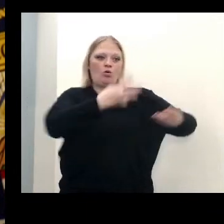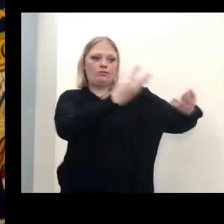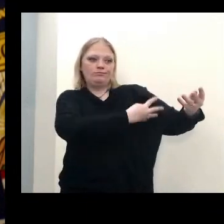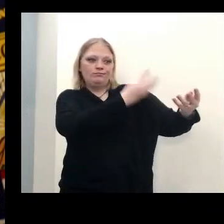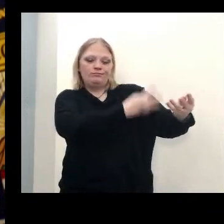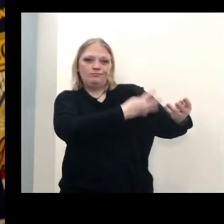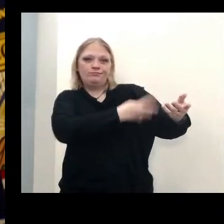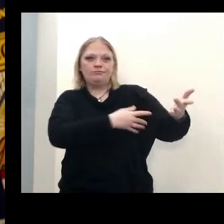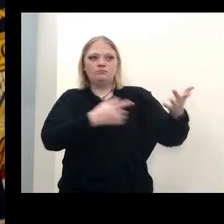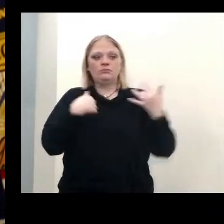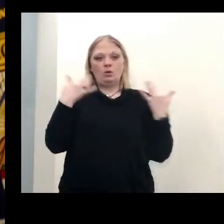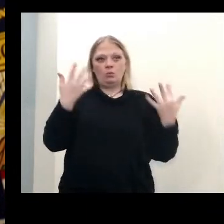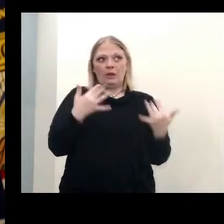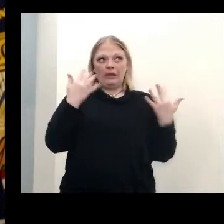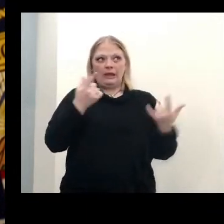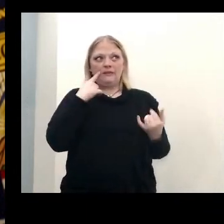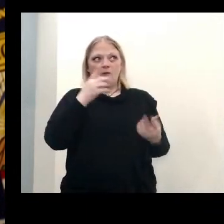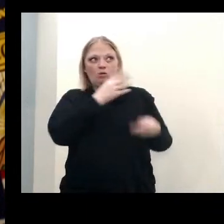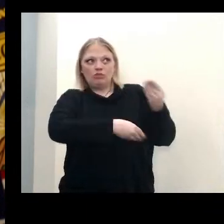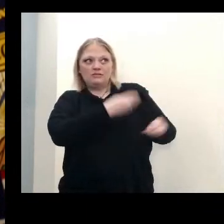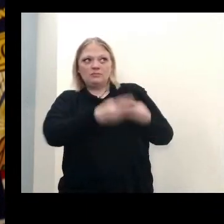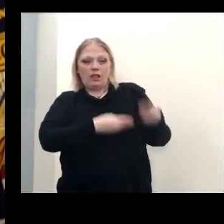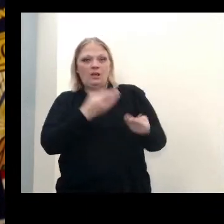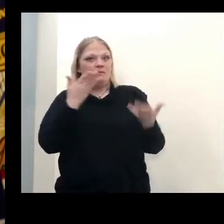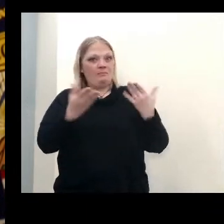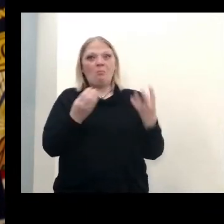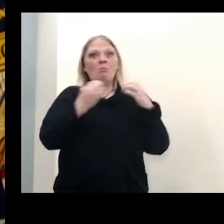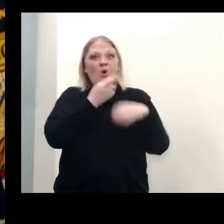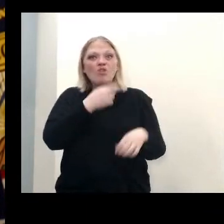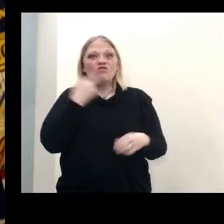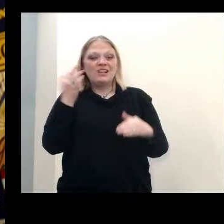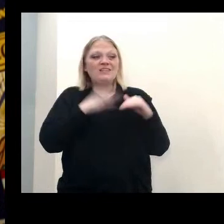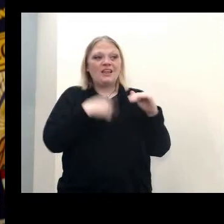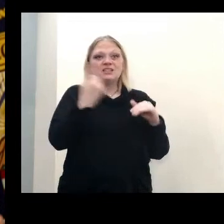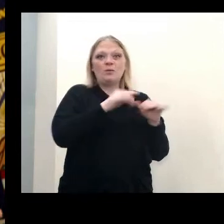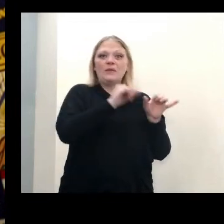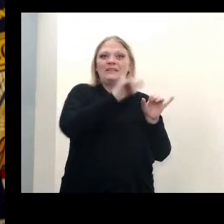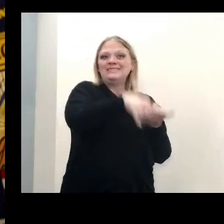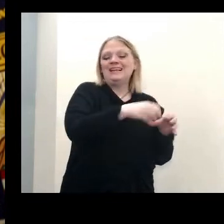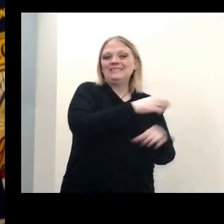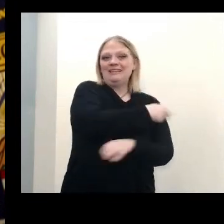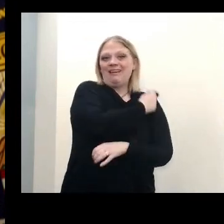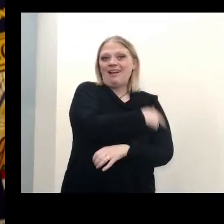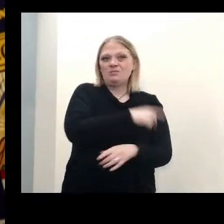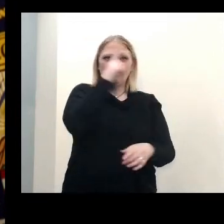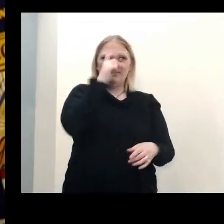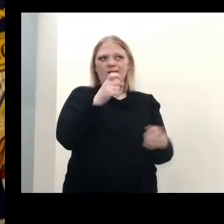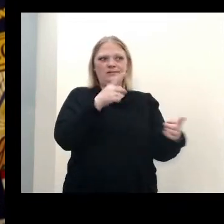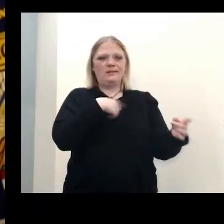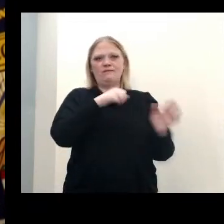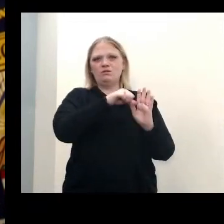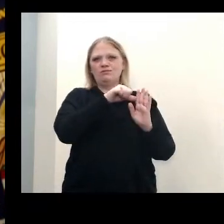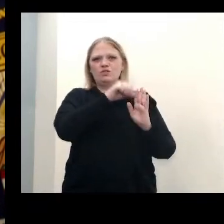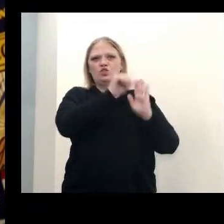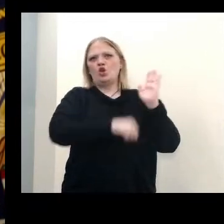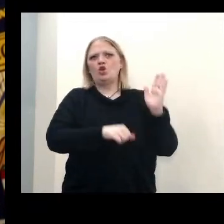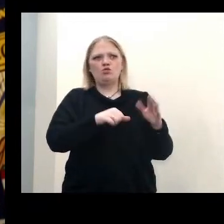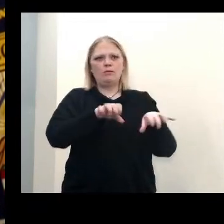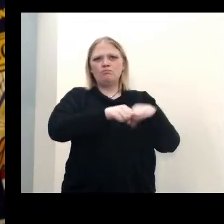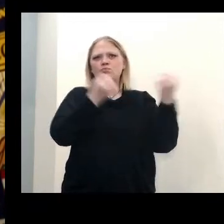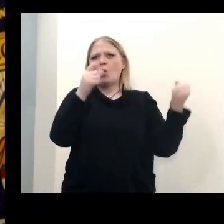is outpatient waiting a transplant may be much more at risk than somebody who's an inpatient who was just there because they had surgery for a broken